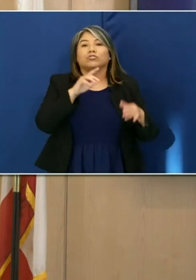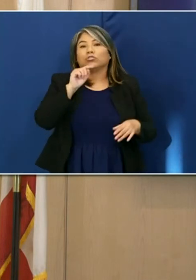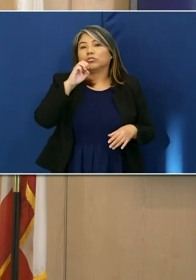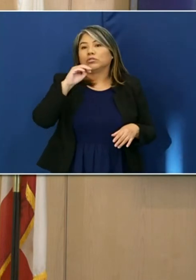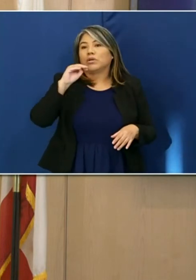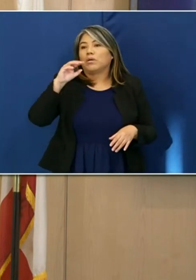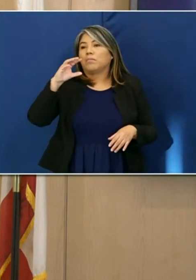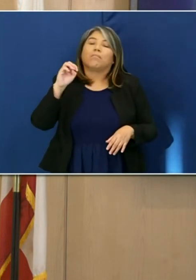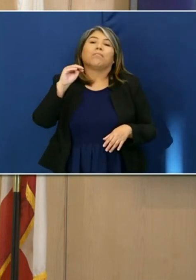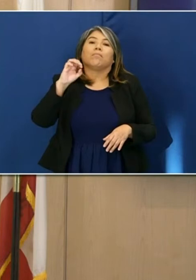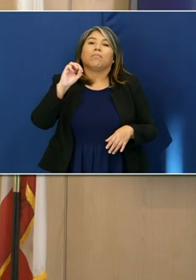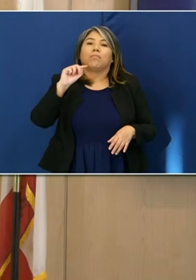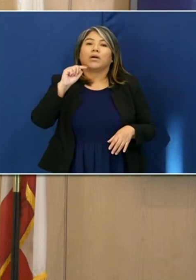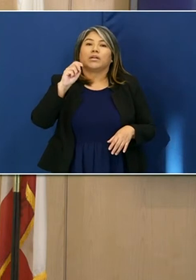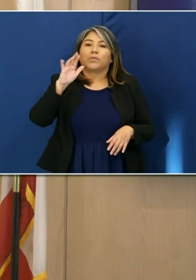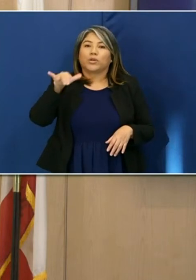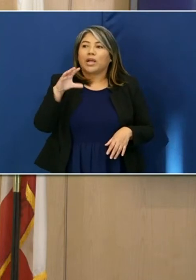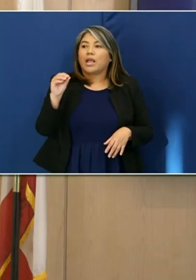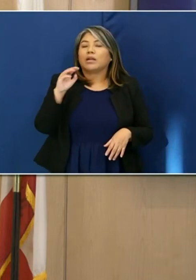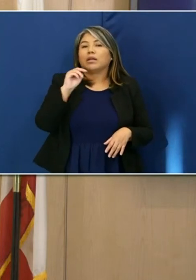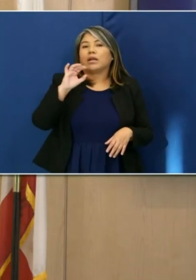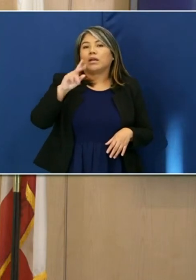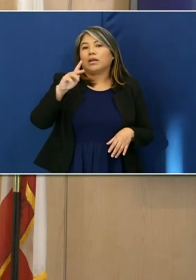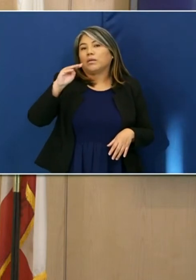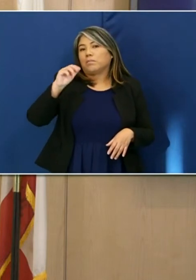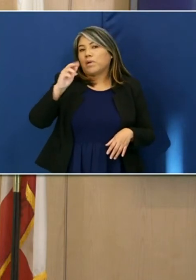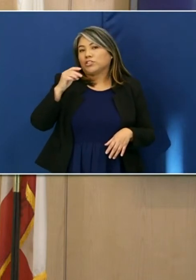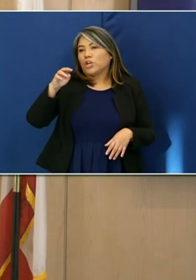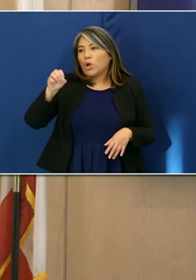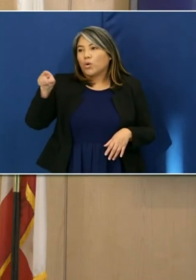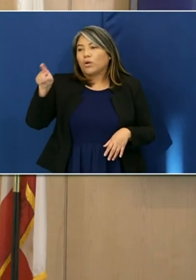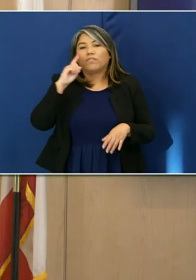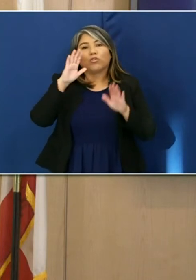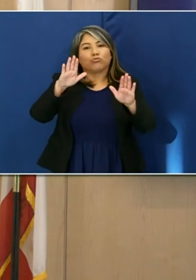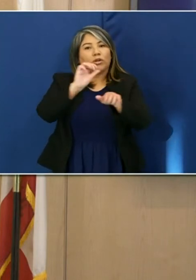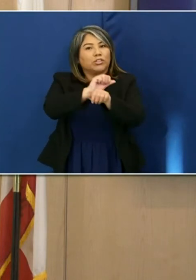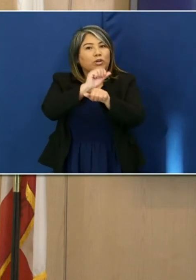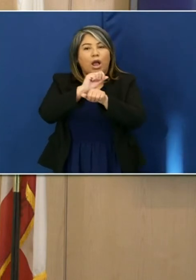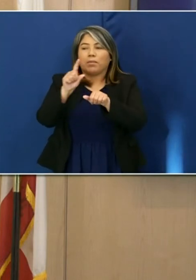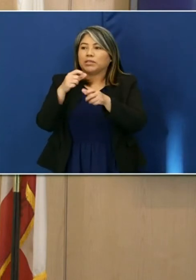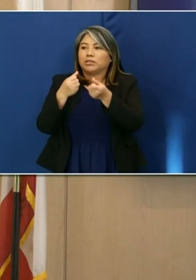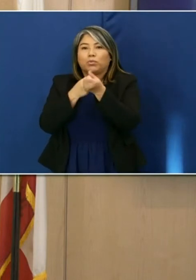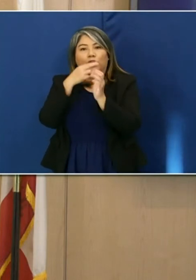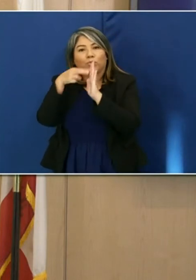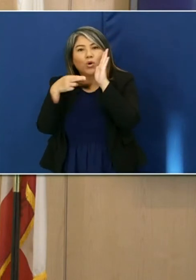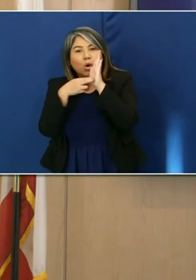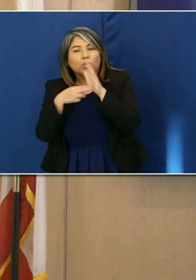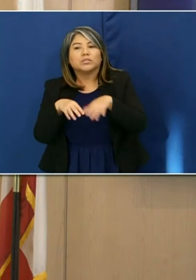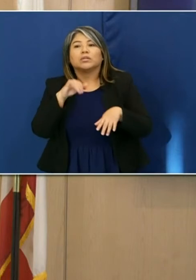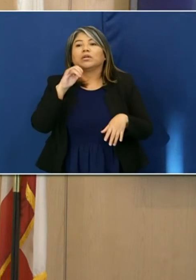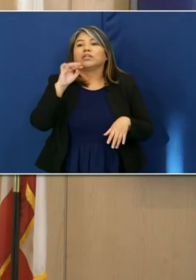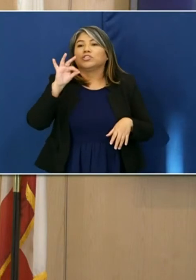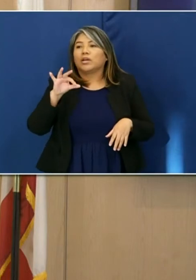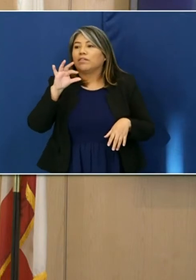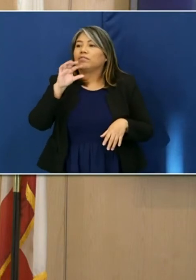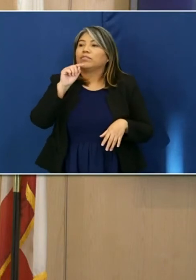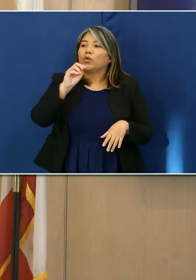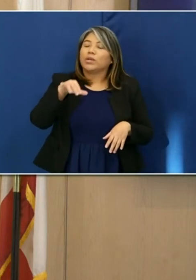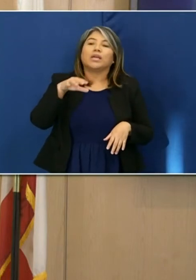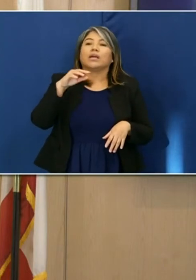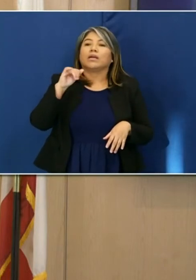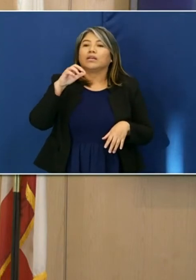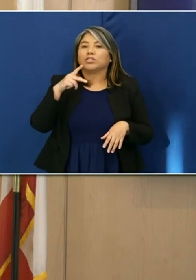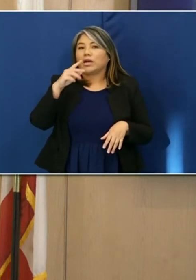T3 czar, Nick Mascione, for the great job that they've done and the supporting roles that have come with Rob Sills, Jeff Toney,